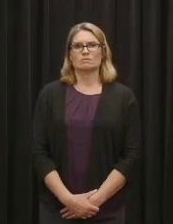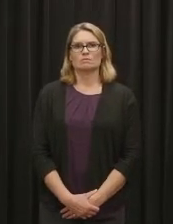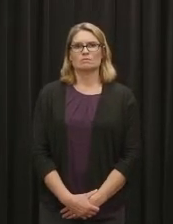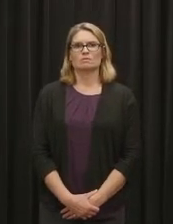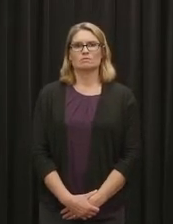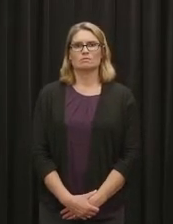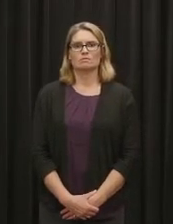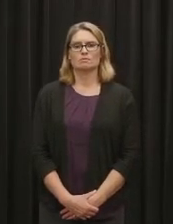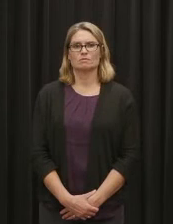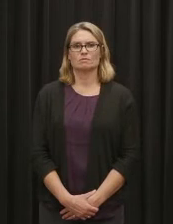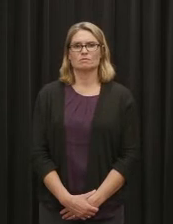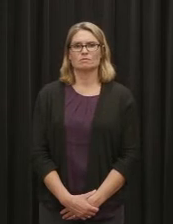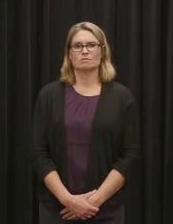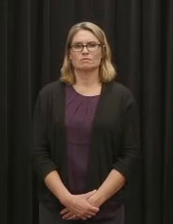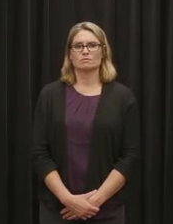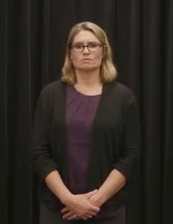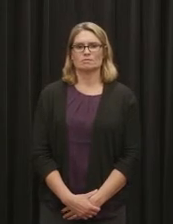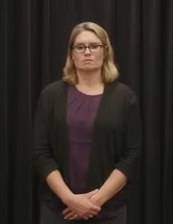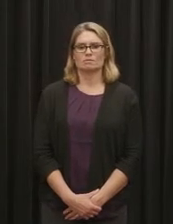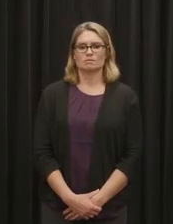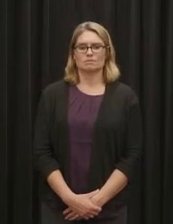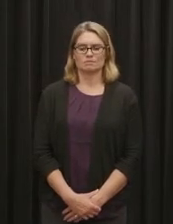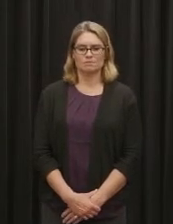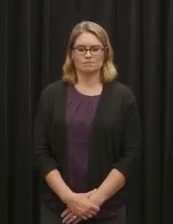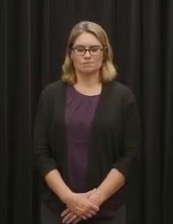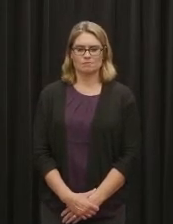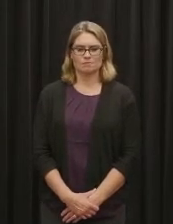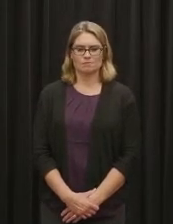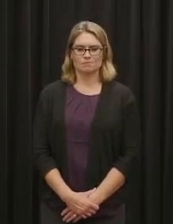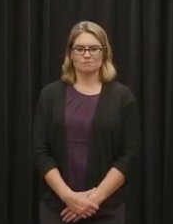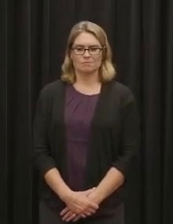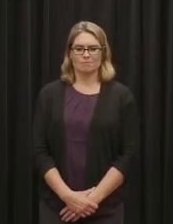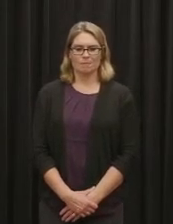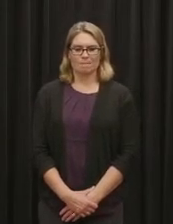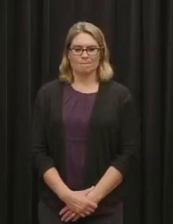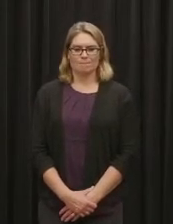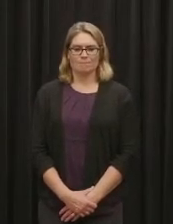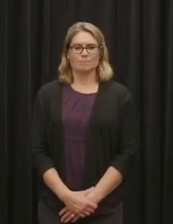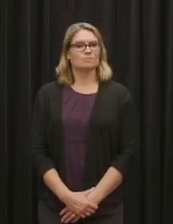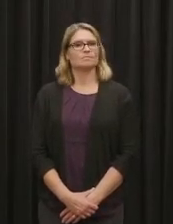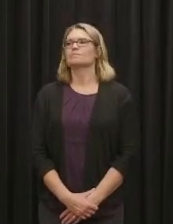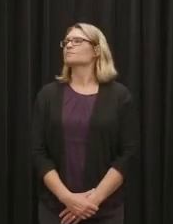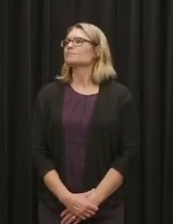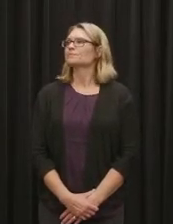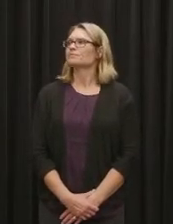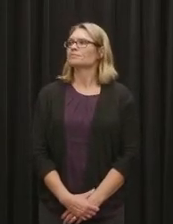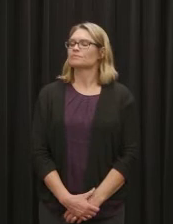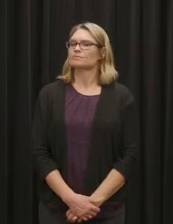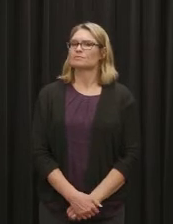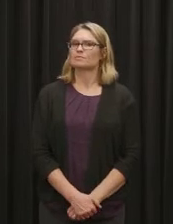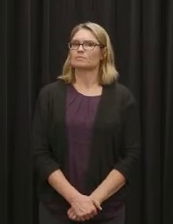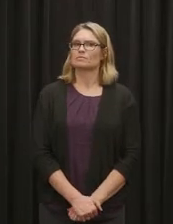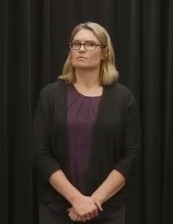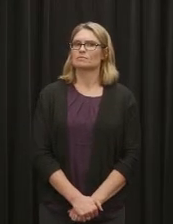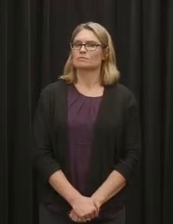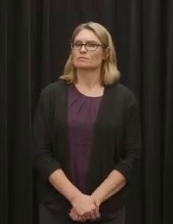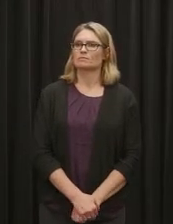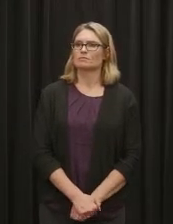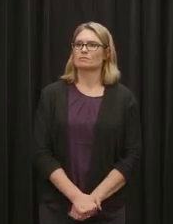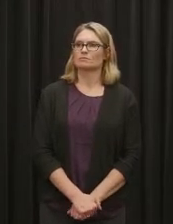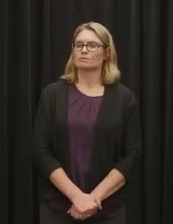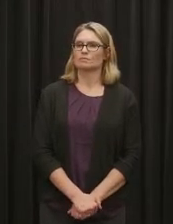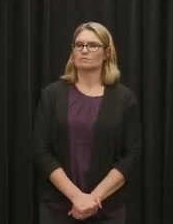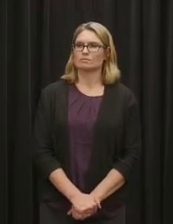within the targeted groups, those priority groups, who will be choosing who within those groups will get the